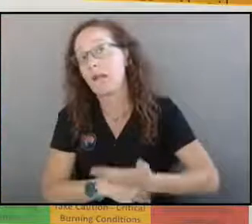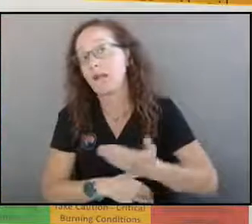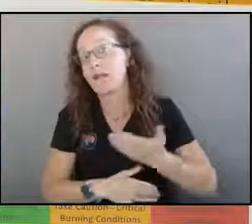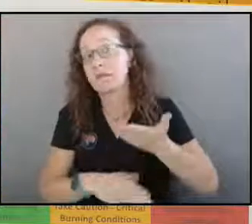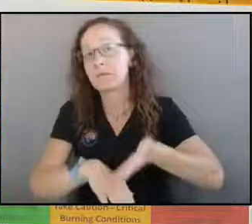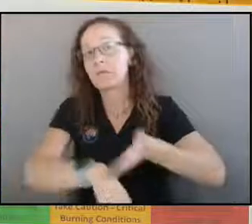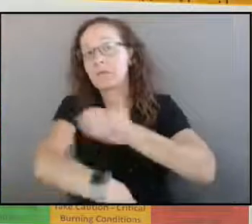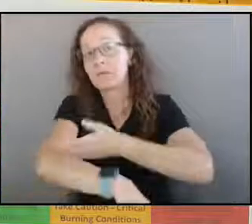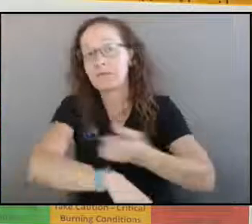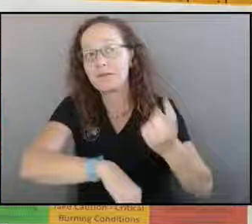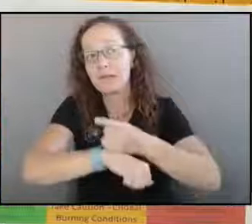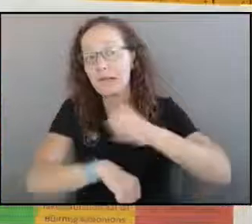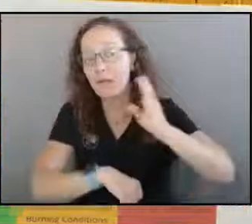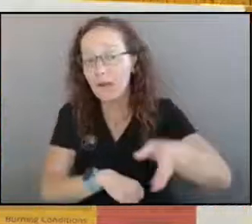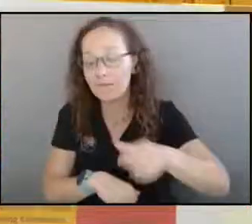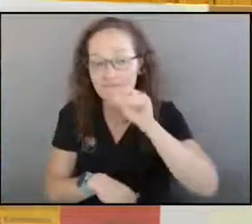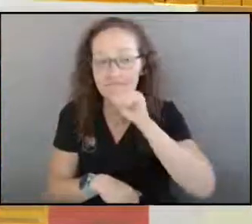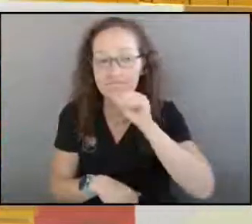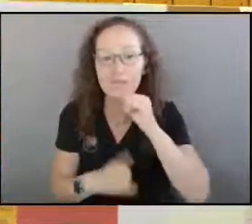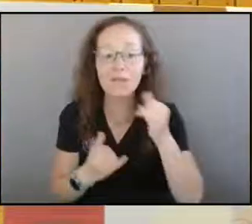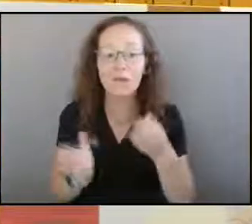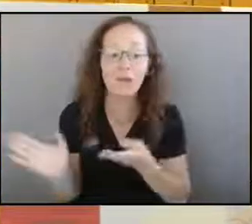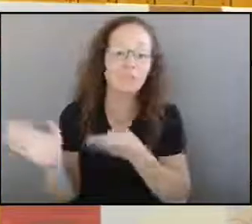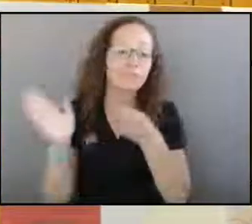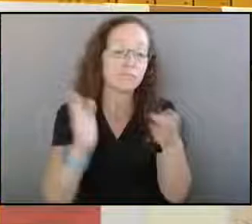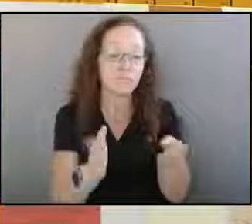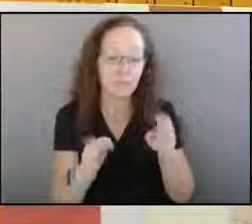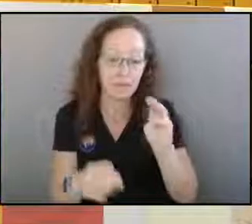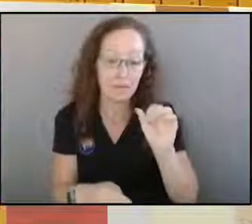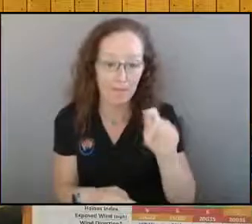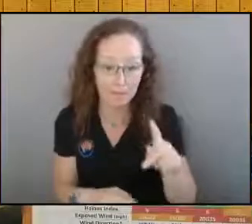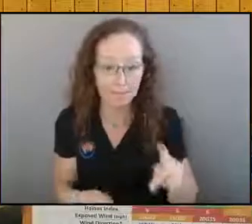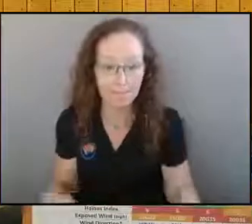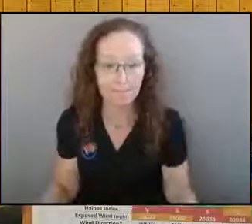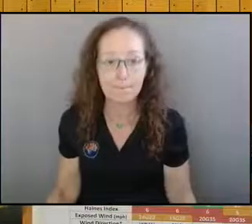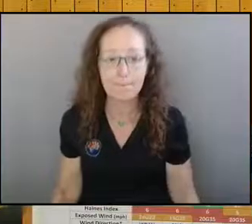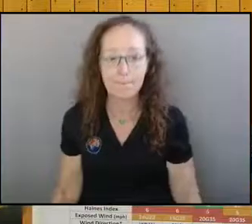I'm going to direct your attention over here to the map.